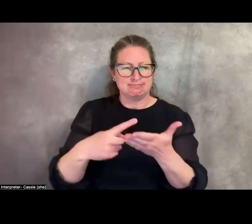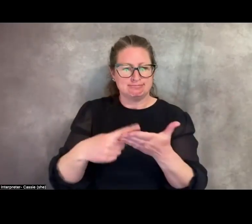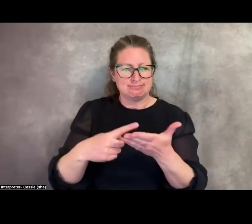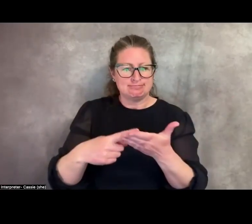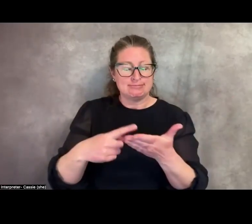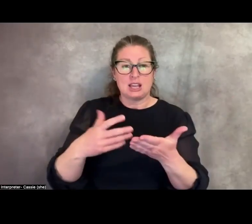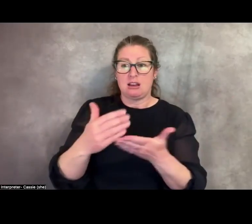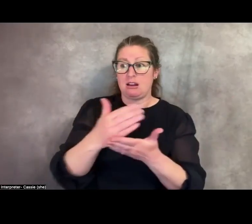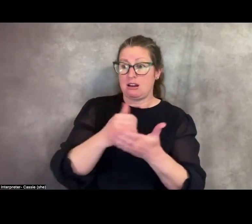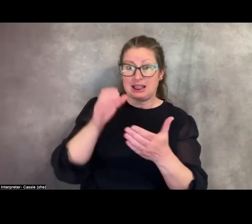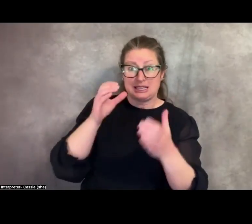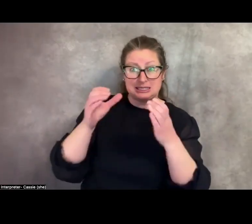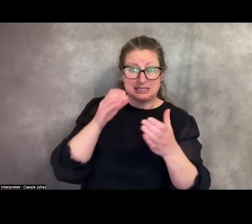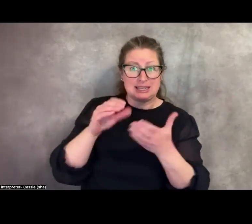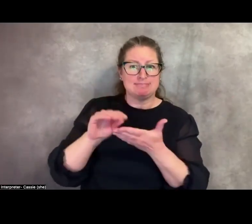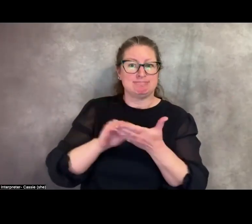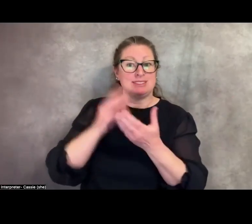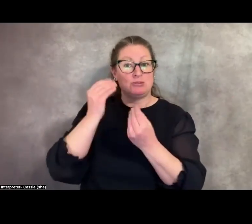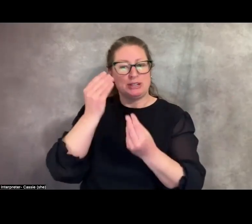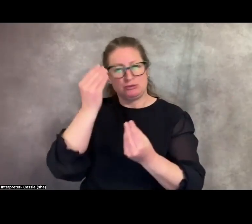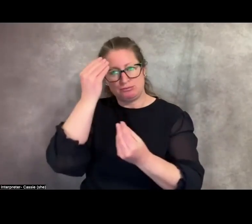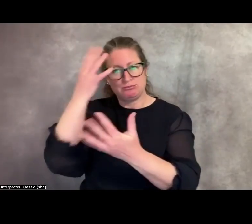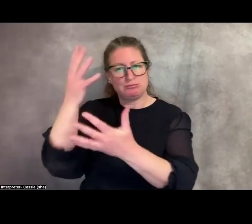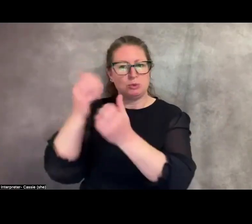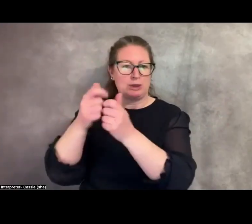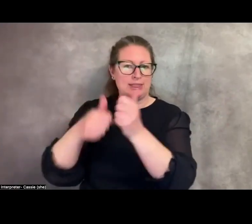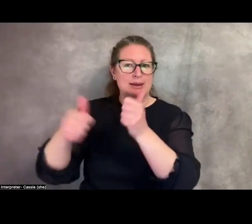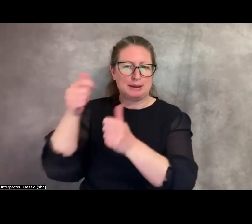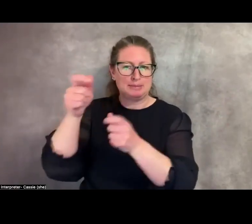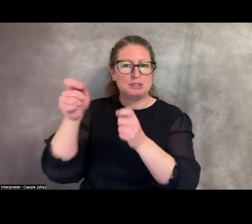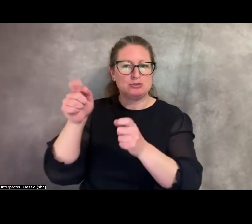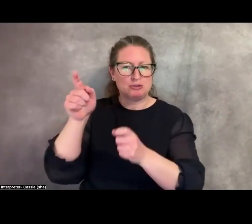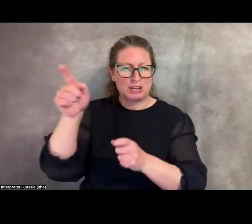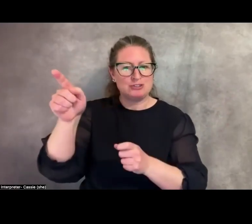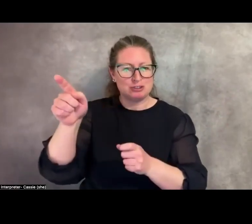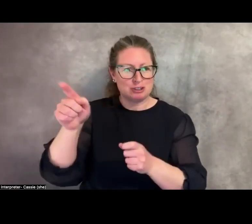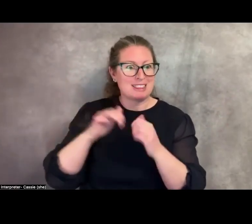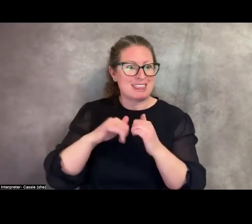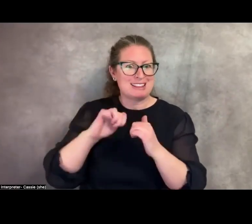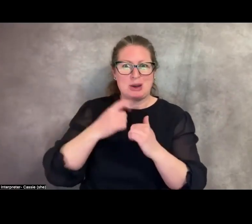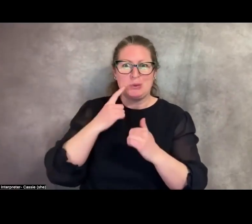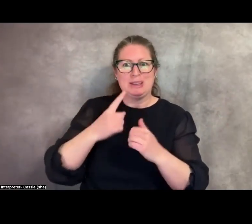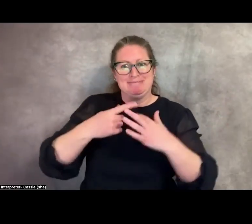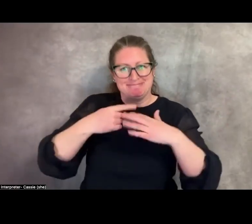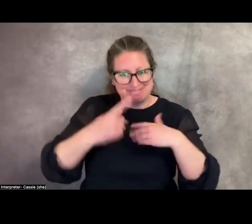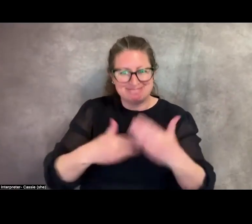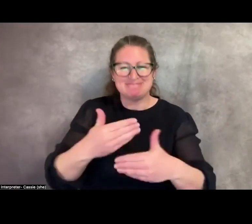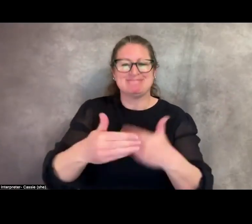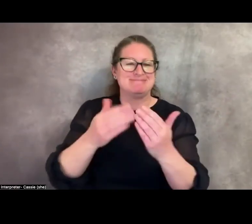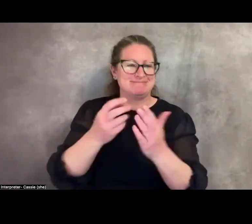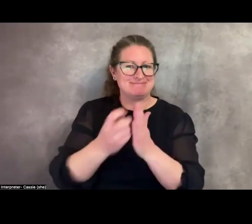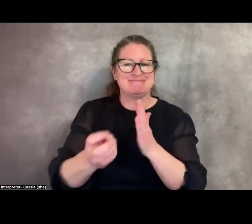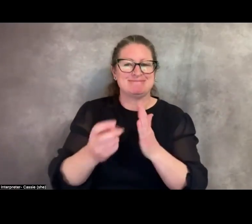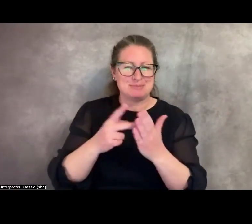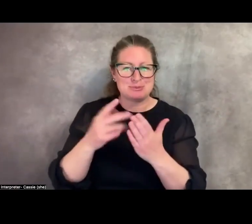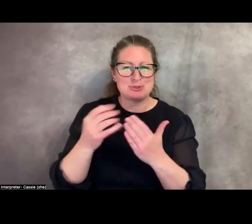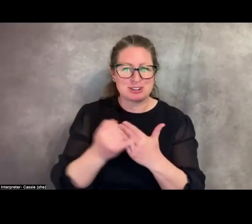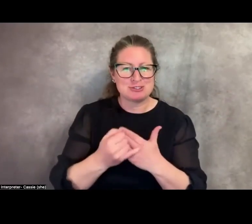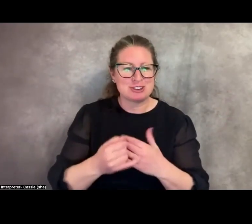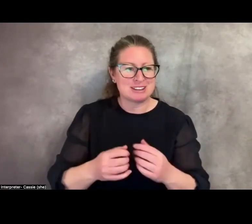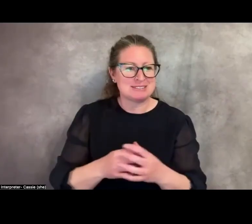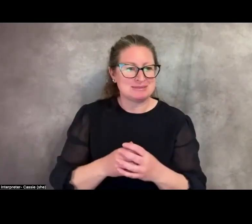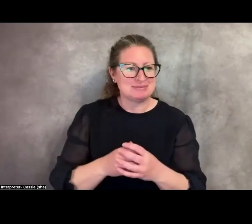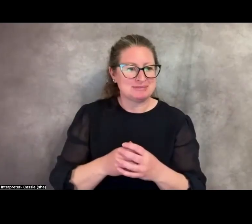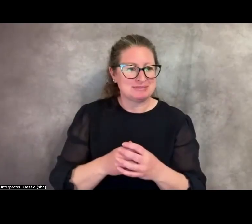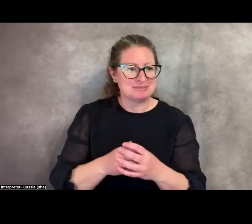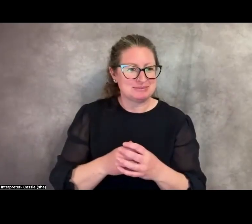gained during these sessions was shared with administration. And that's how we jumped into this project. A lot of the concerns shared during this